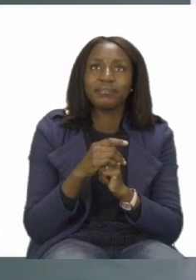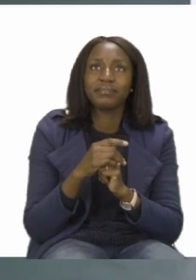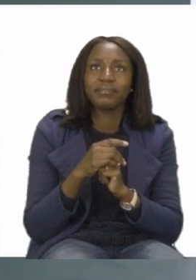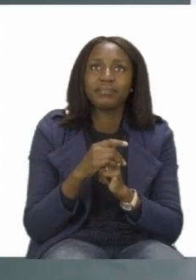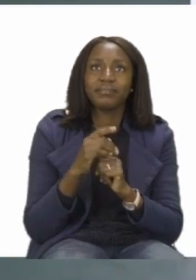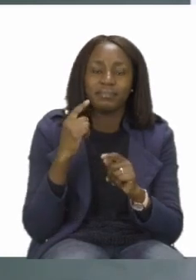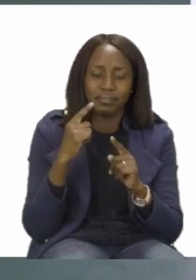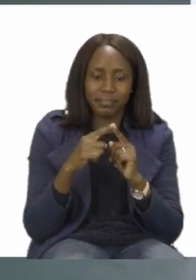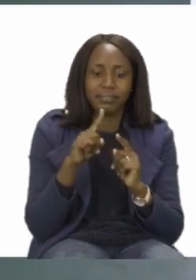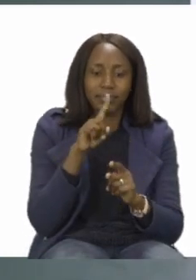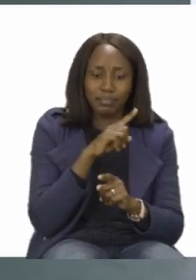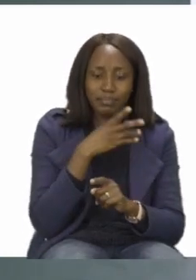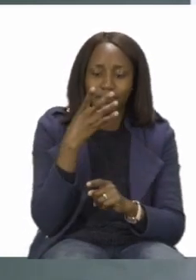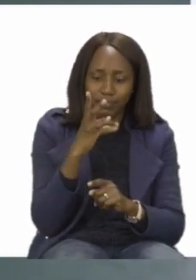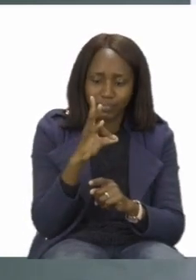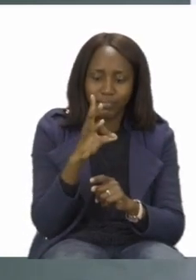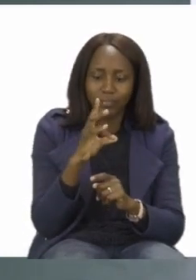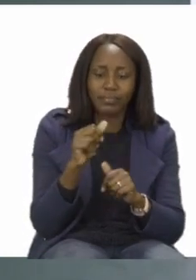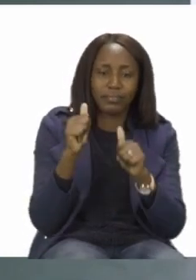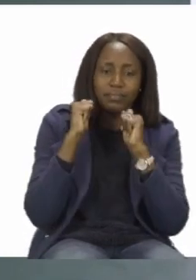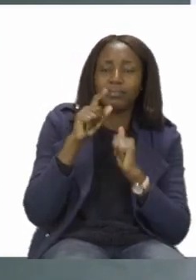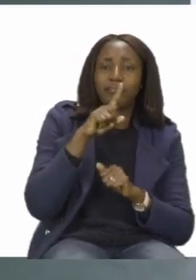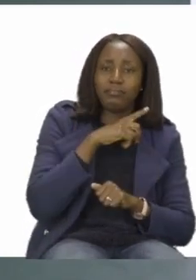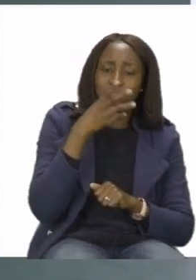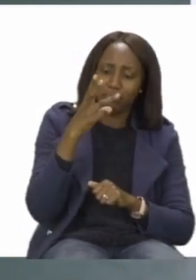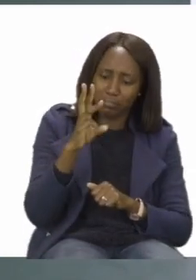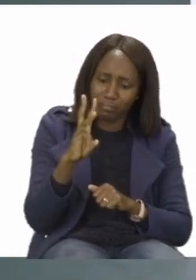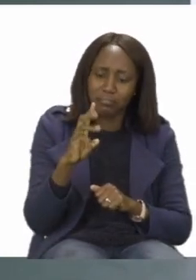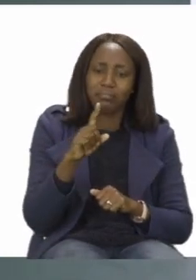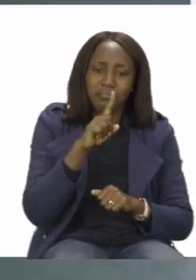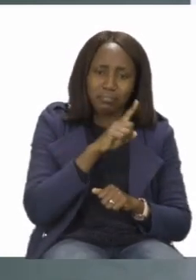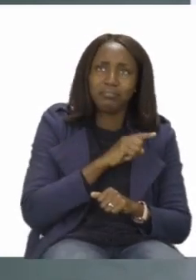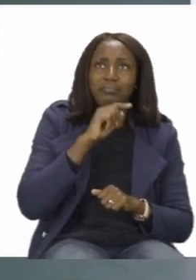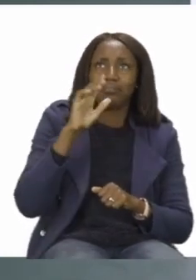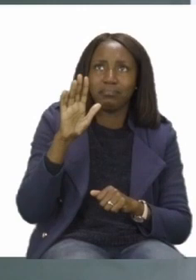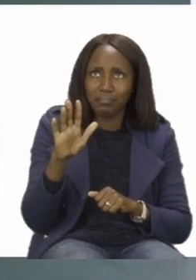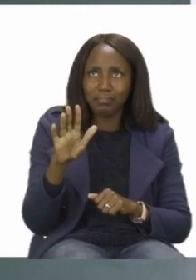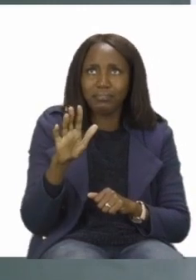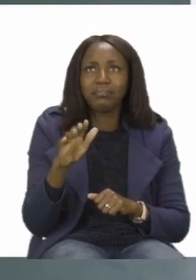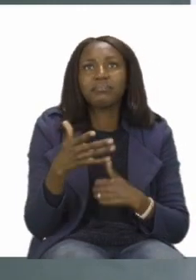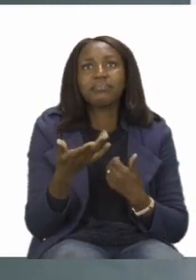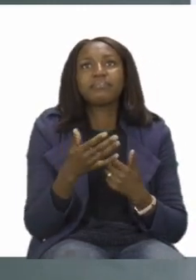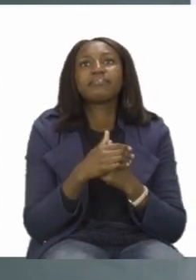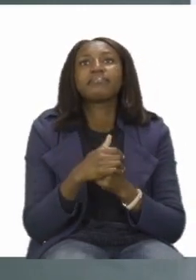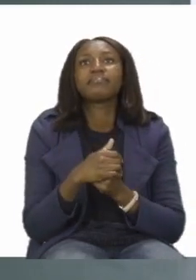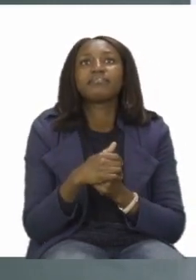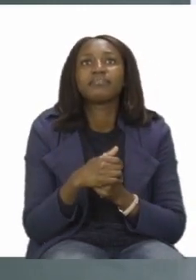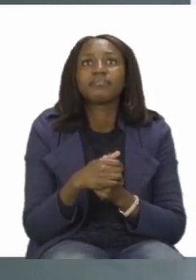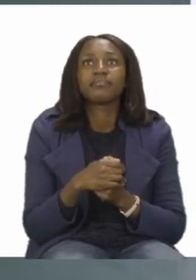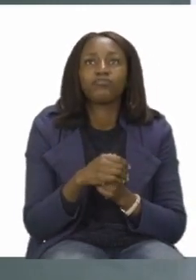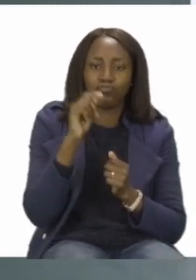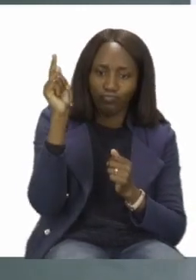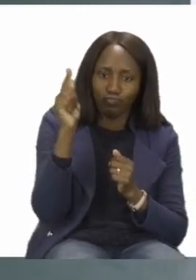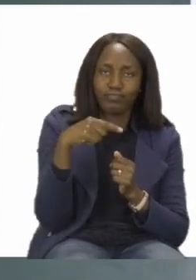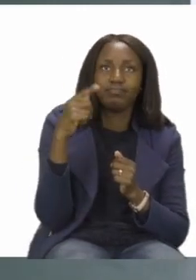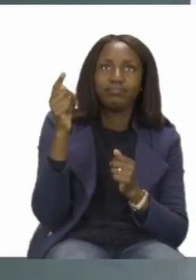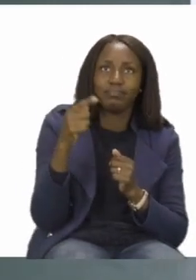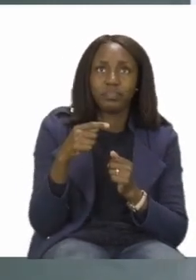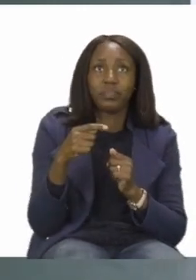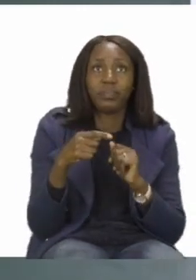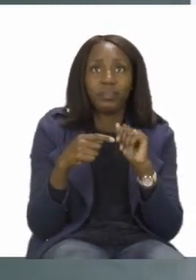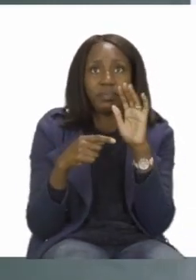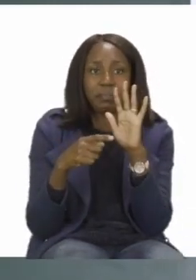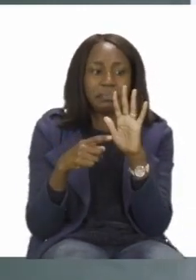go backwards. So if we're going to count backwards, let's make sure we cross out our sticks so we don't